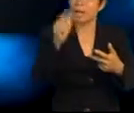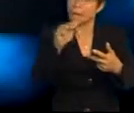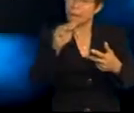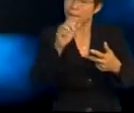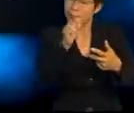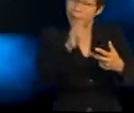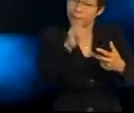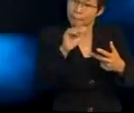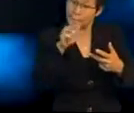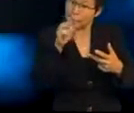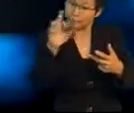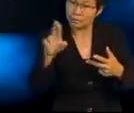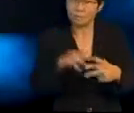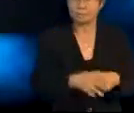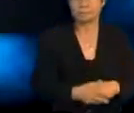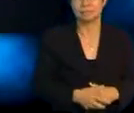ammeters,